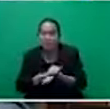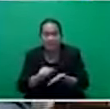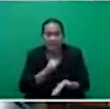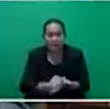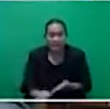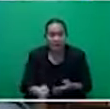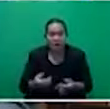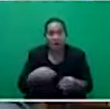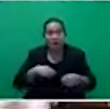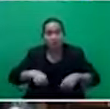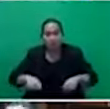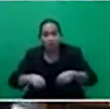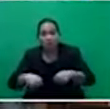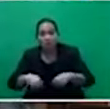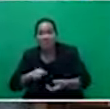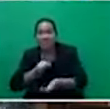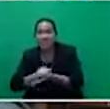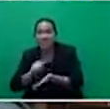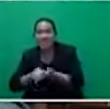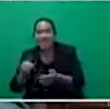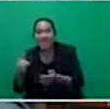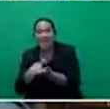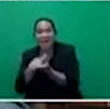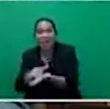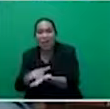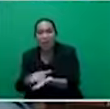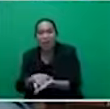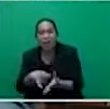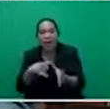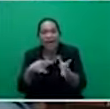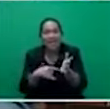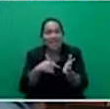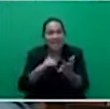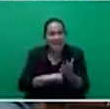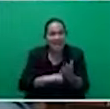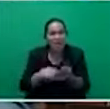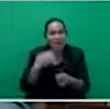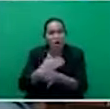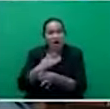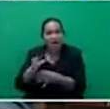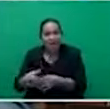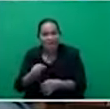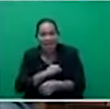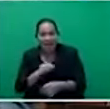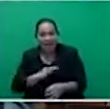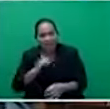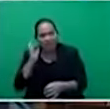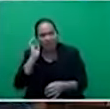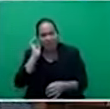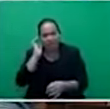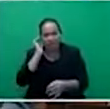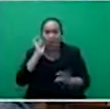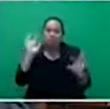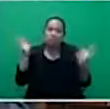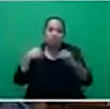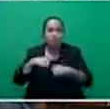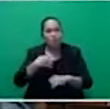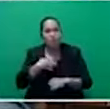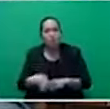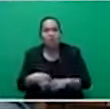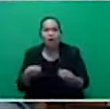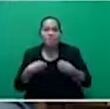outside the airport to the hotel, the airport workers, to ATS workers, to Fiji Airways workers, had no longer any business. They were